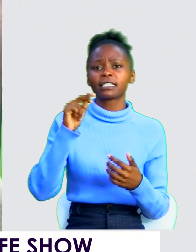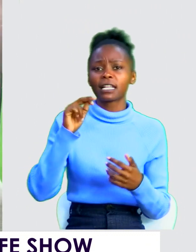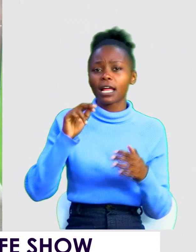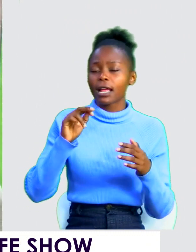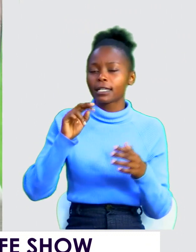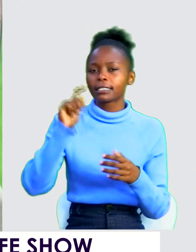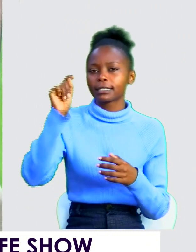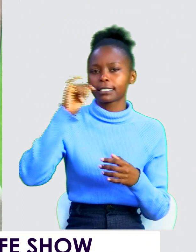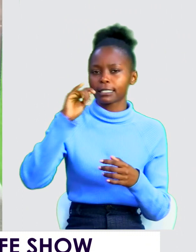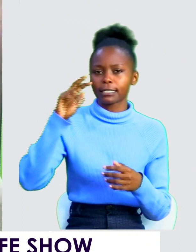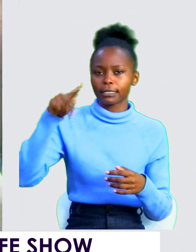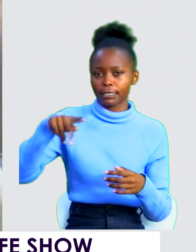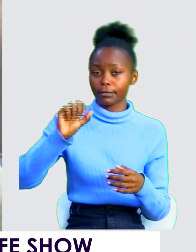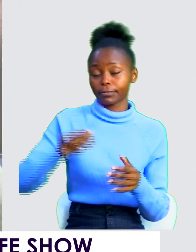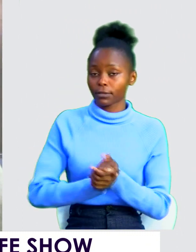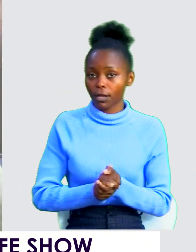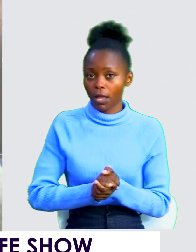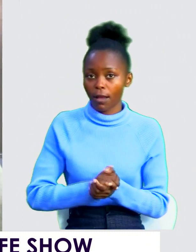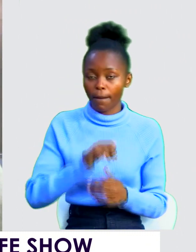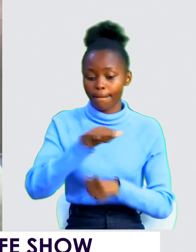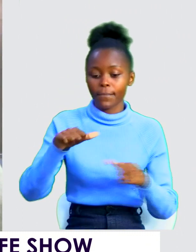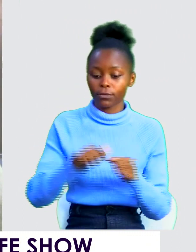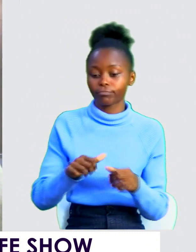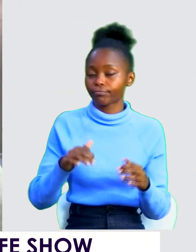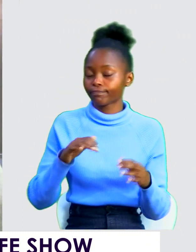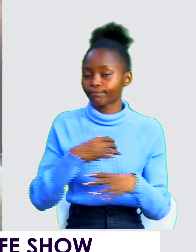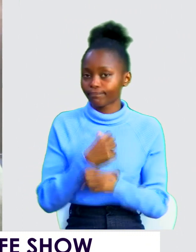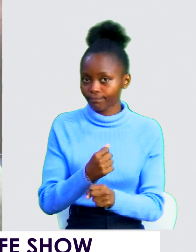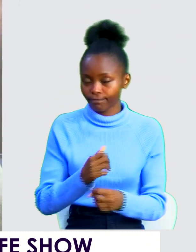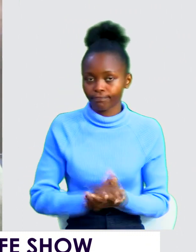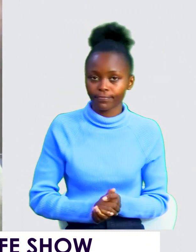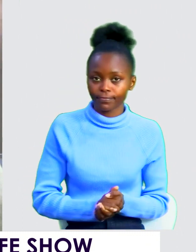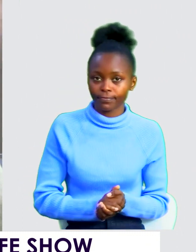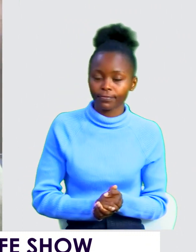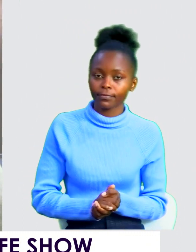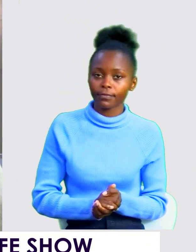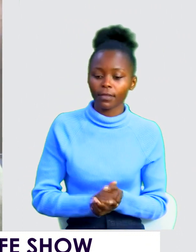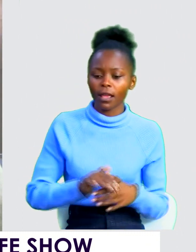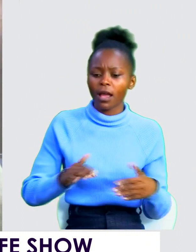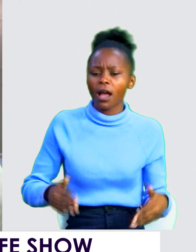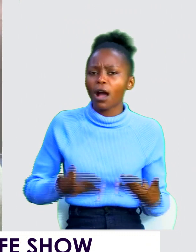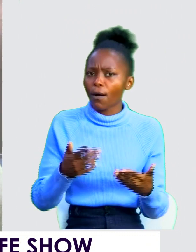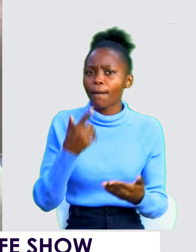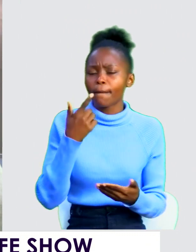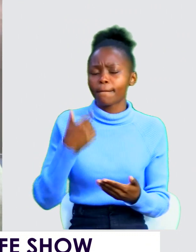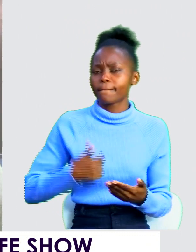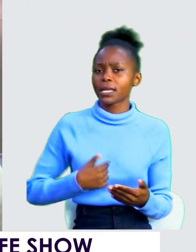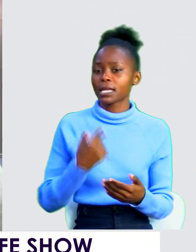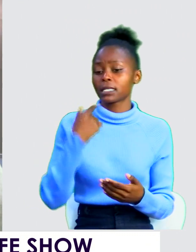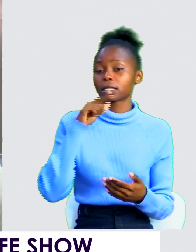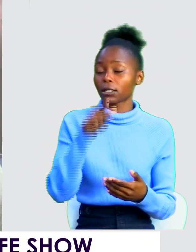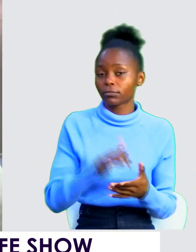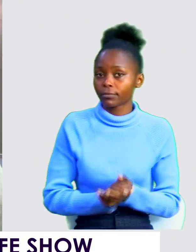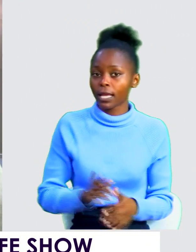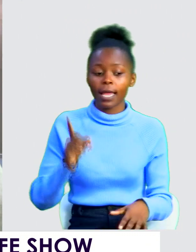example, how do I present to you that for you to be courageous, you need to embrace